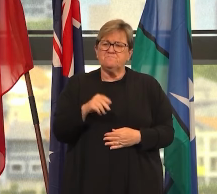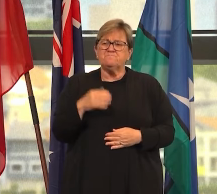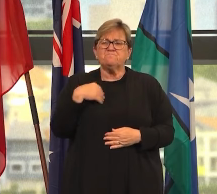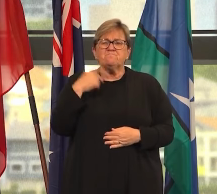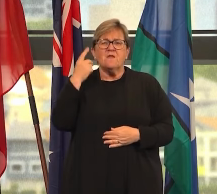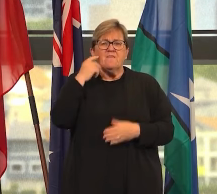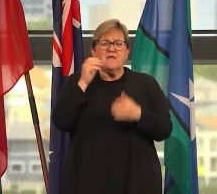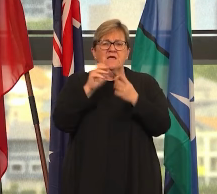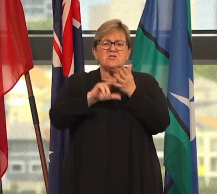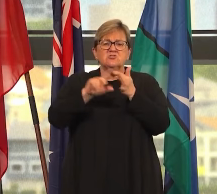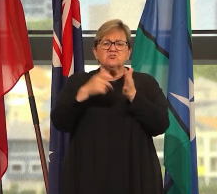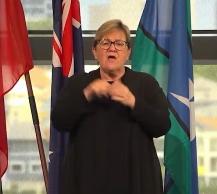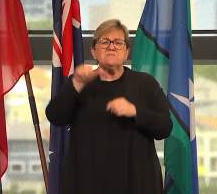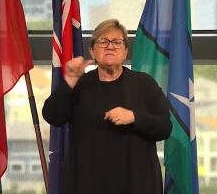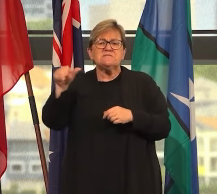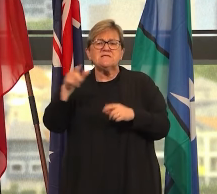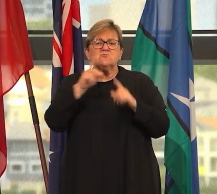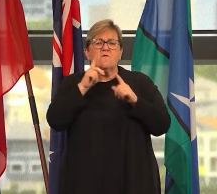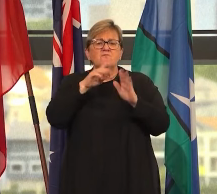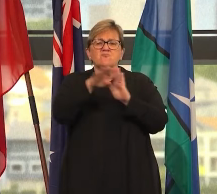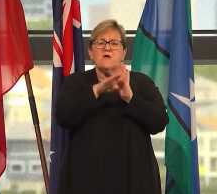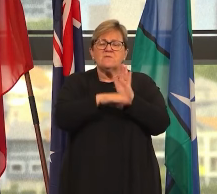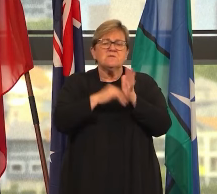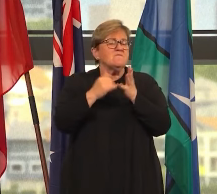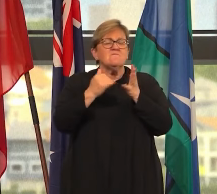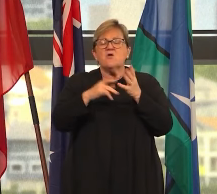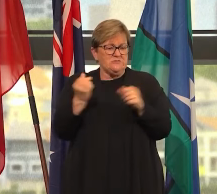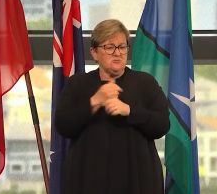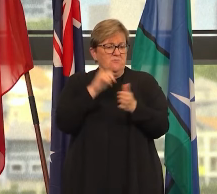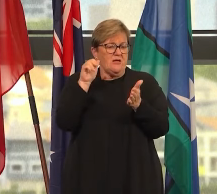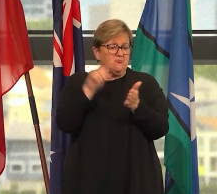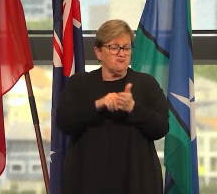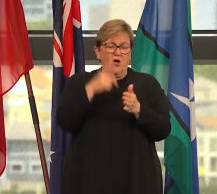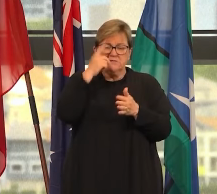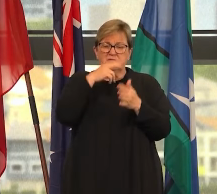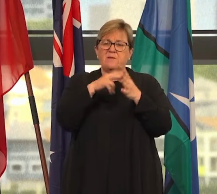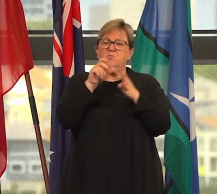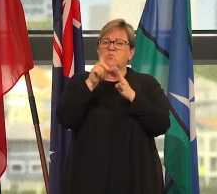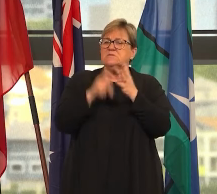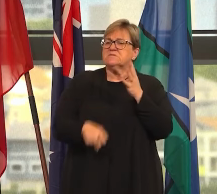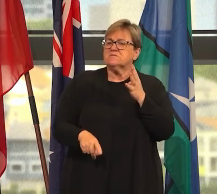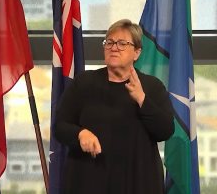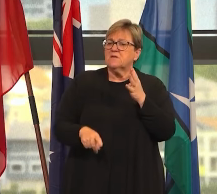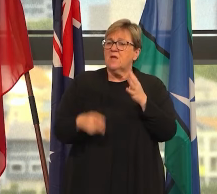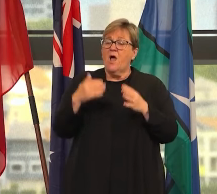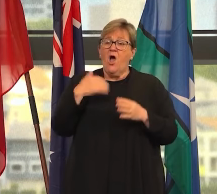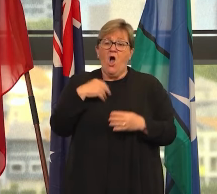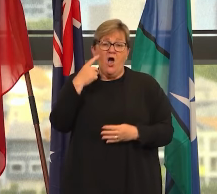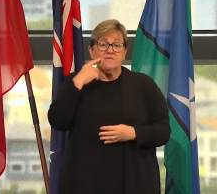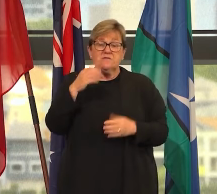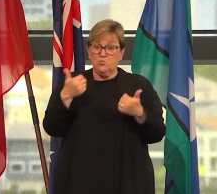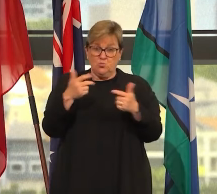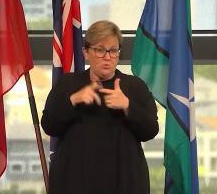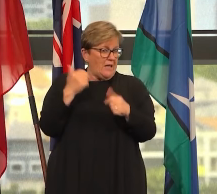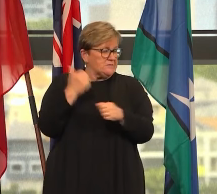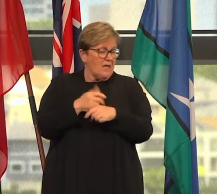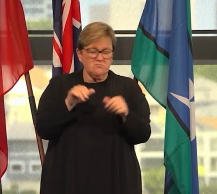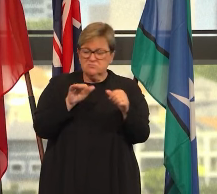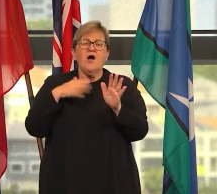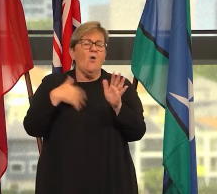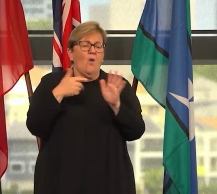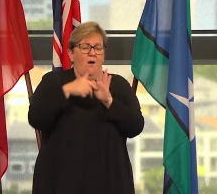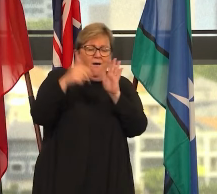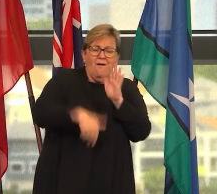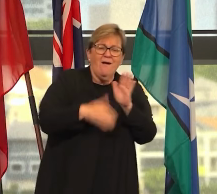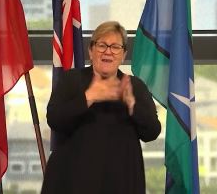integrated models. I won't go into the details now because we haven't got time, but the bigger point I want to make is Minister Shorten talked about it's up